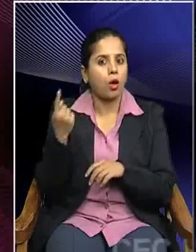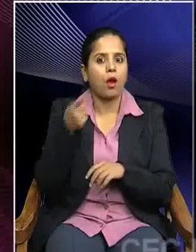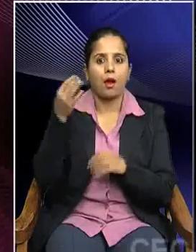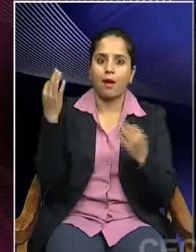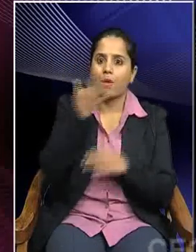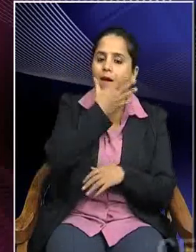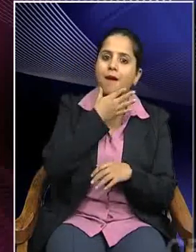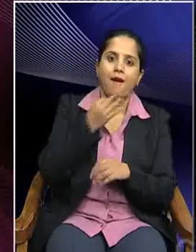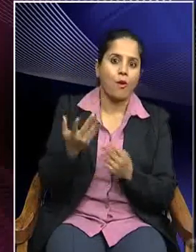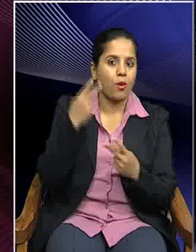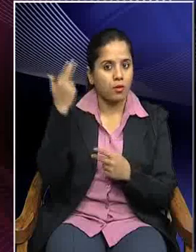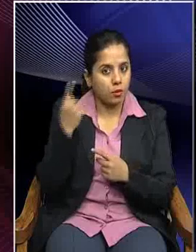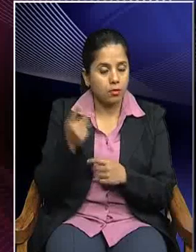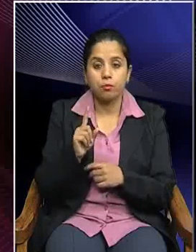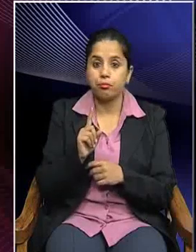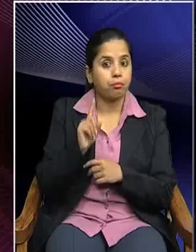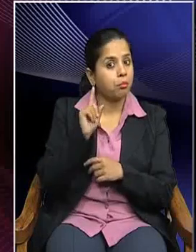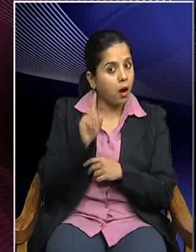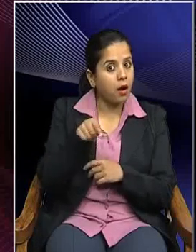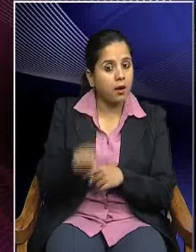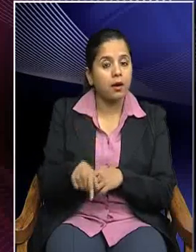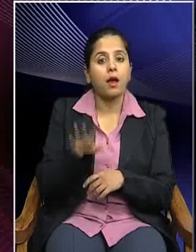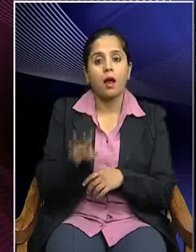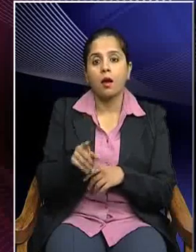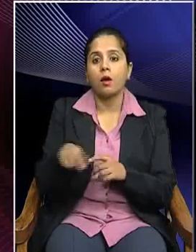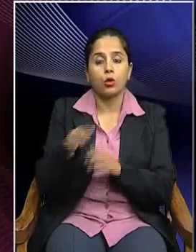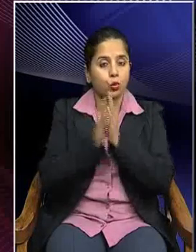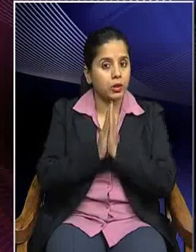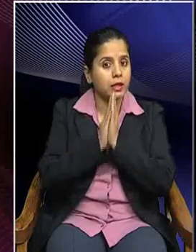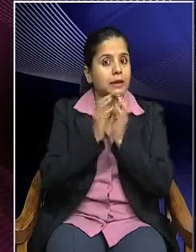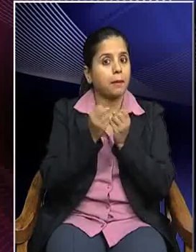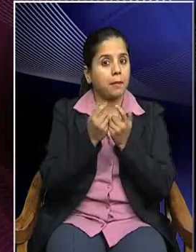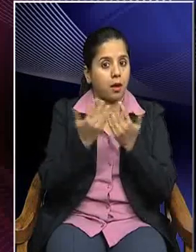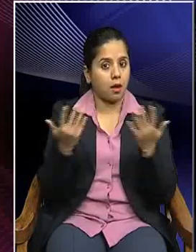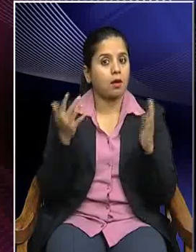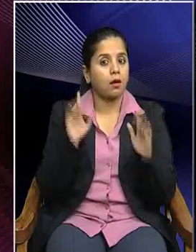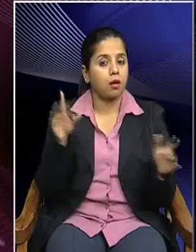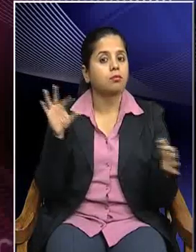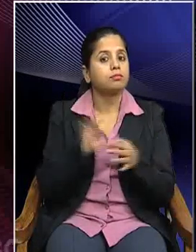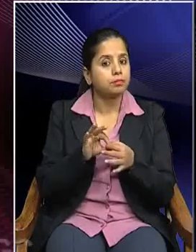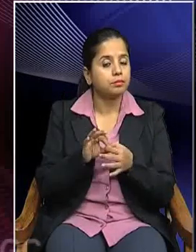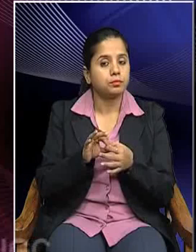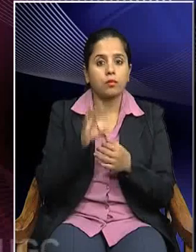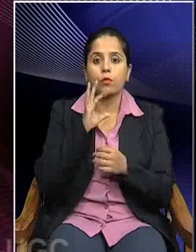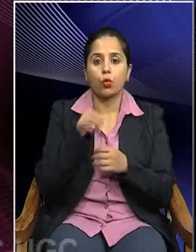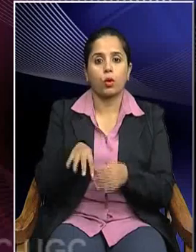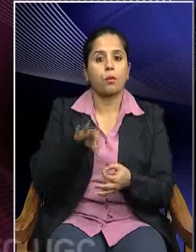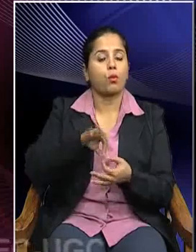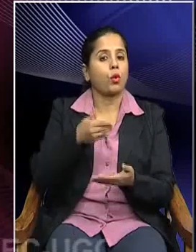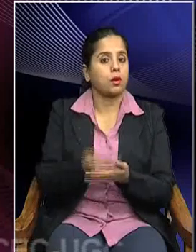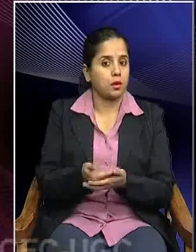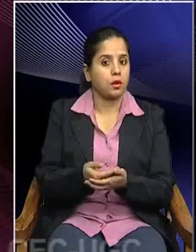but there is a very profound religion and religiosity associated with Buddha,